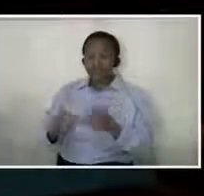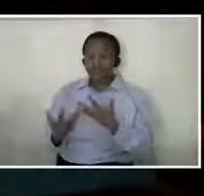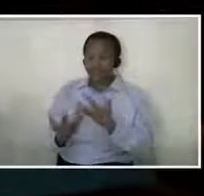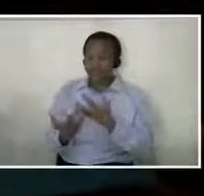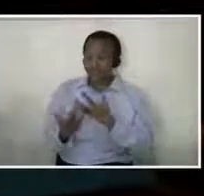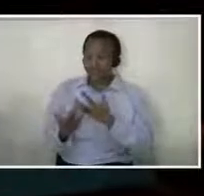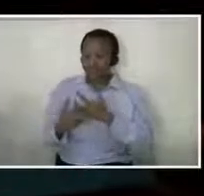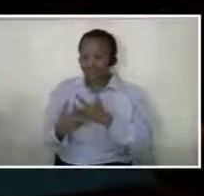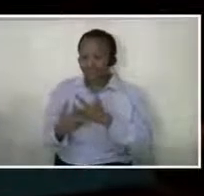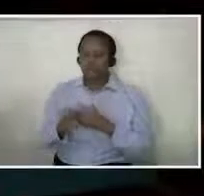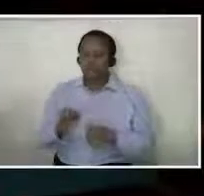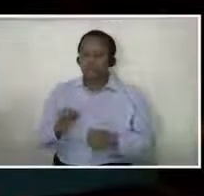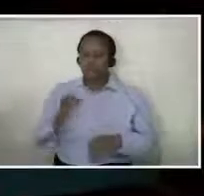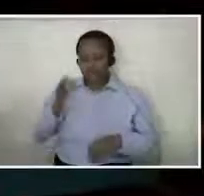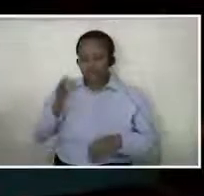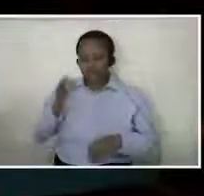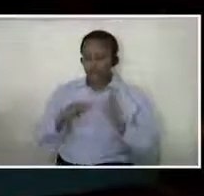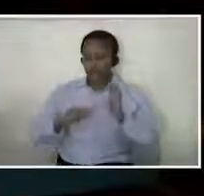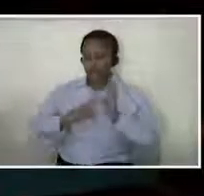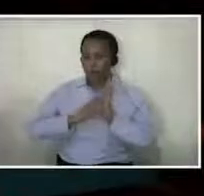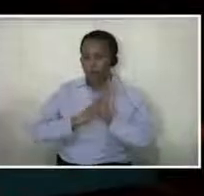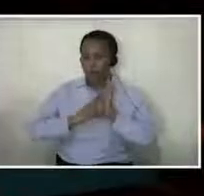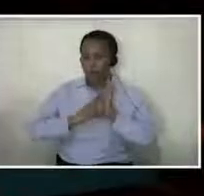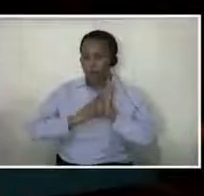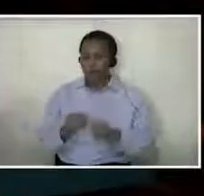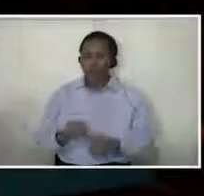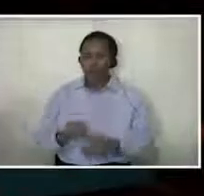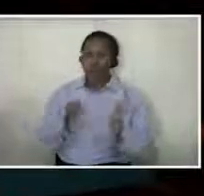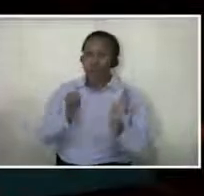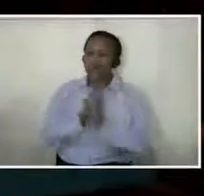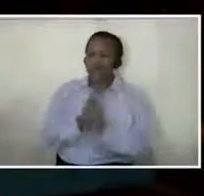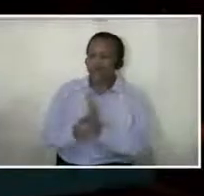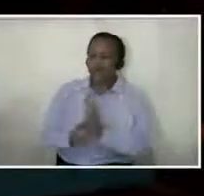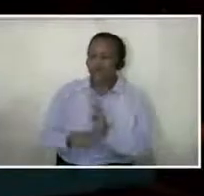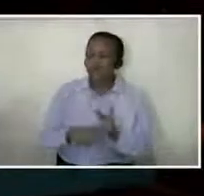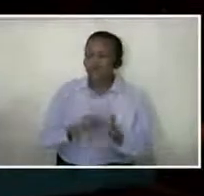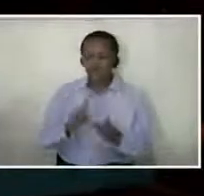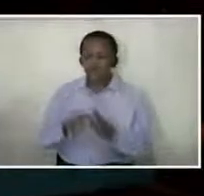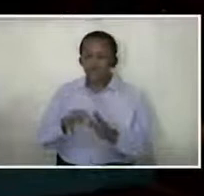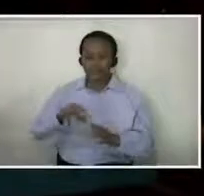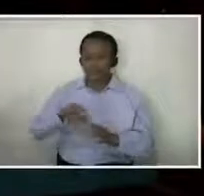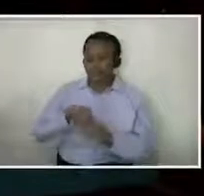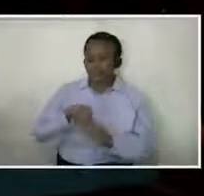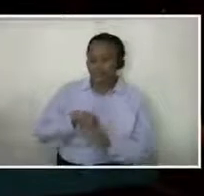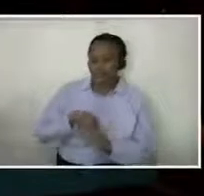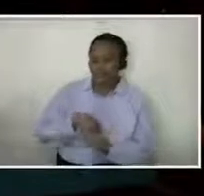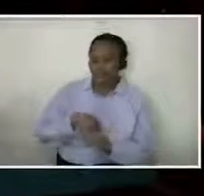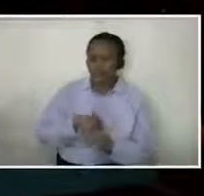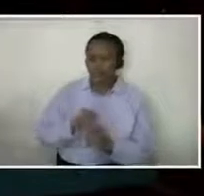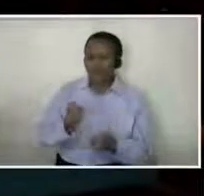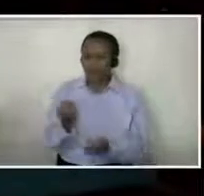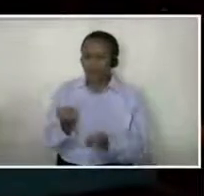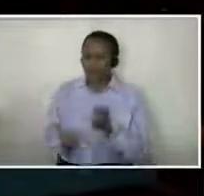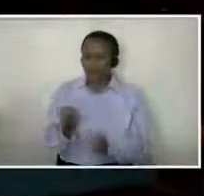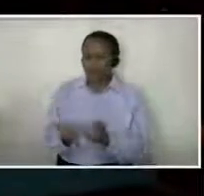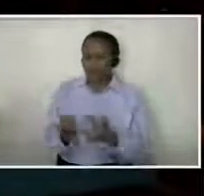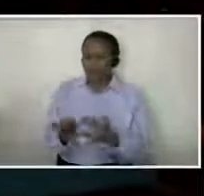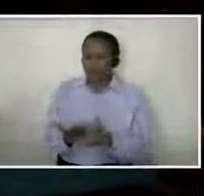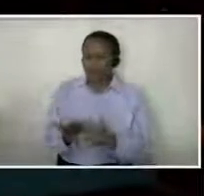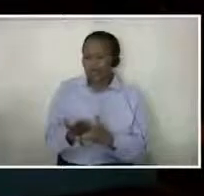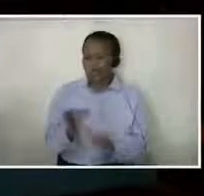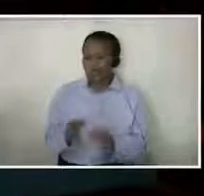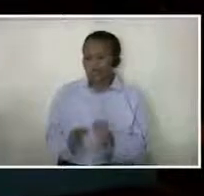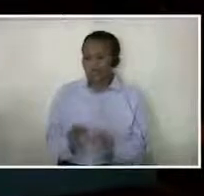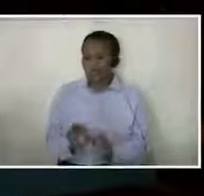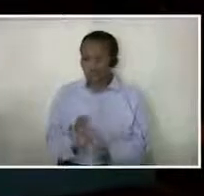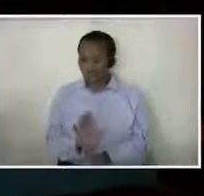government's models. Political intimidation and killings, as well as internal political court cases, have